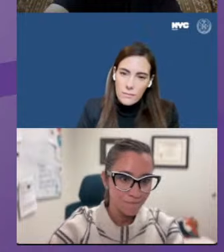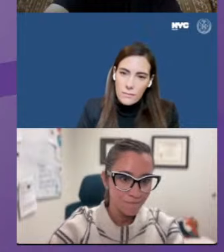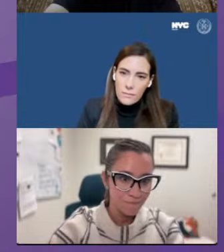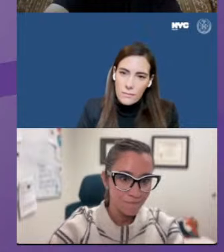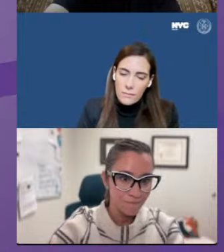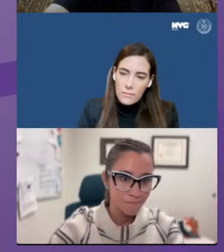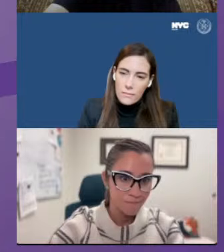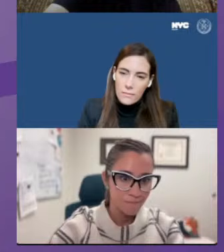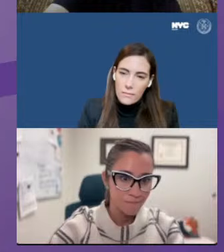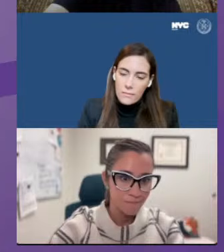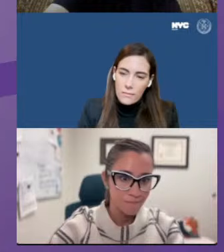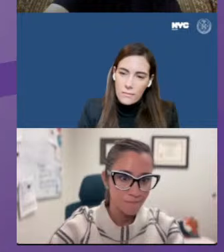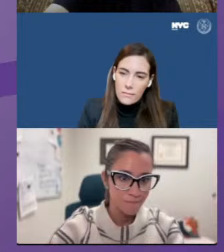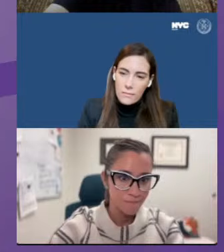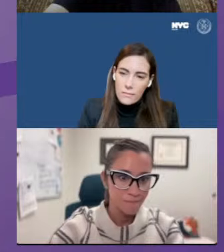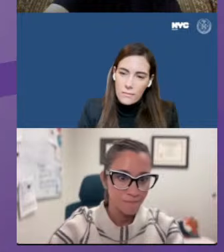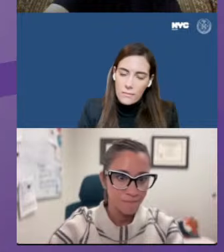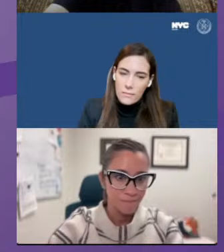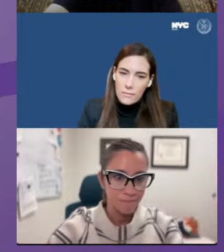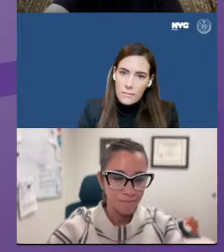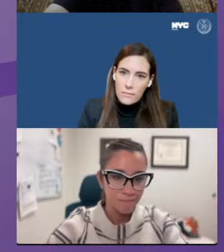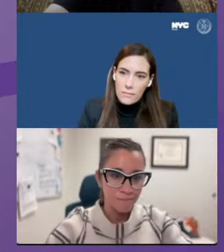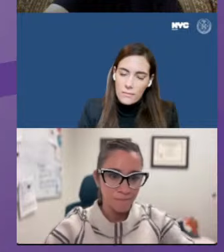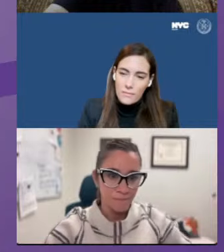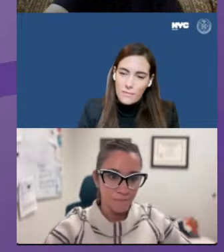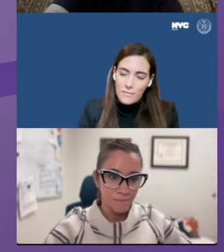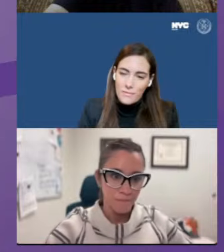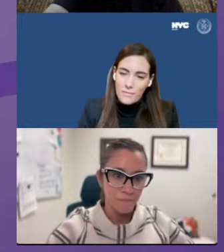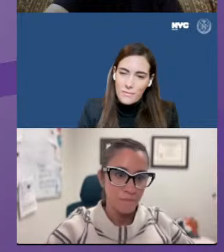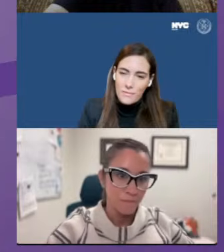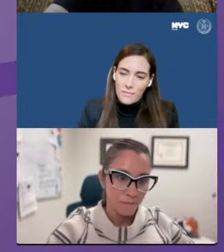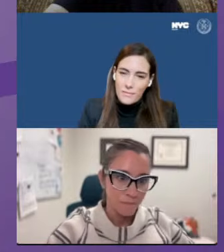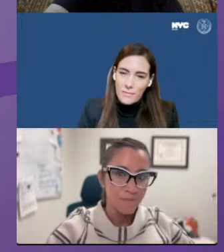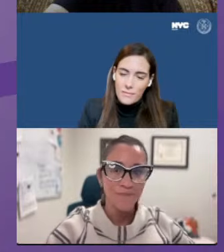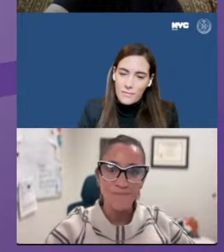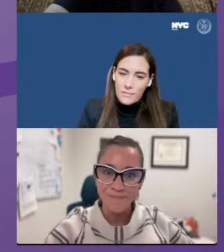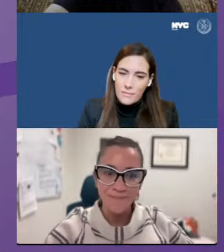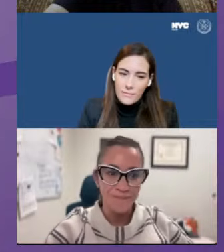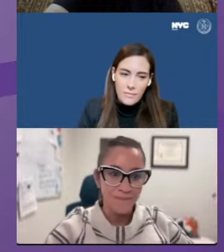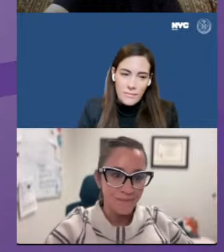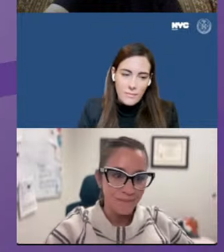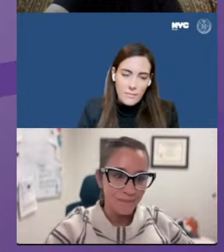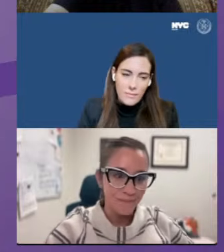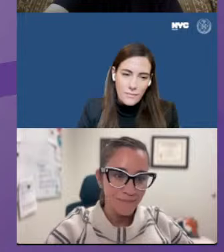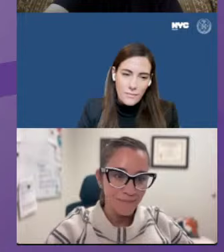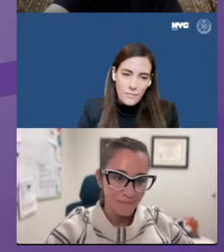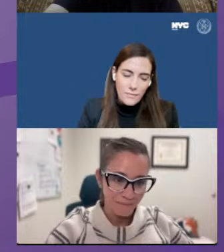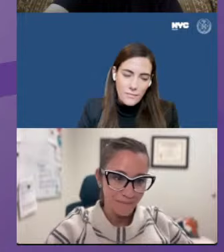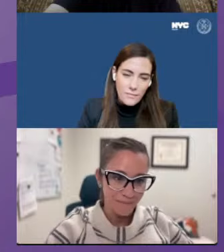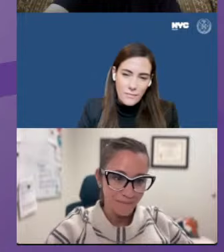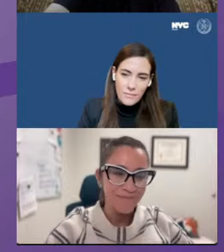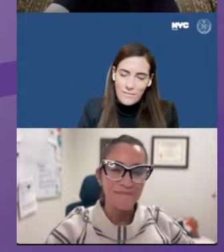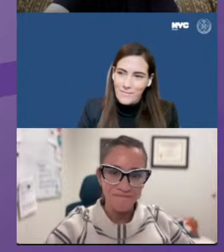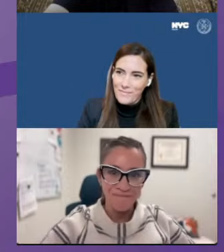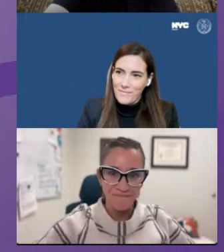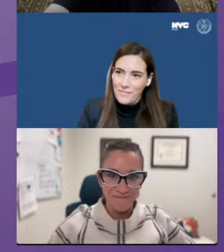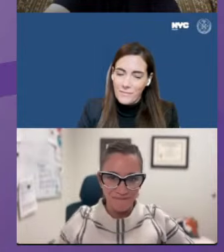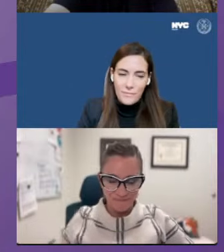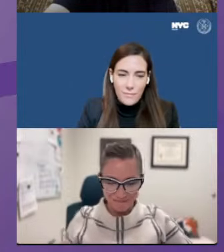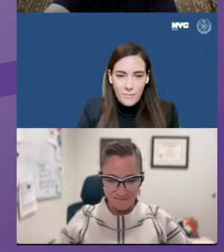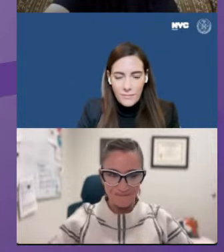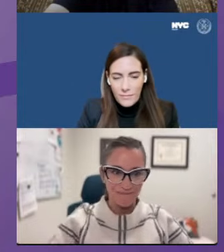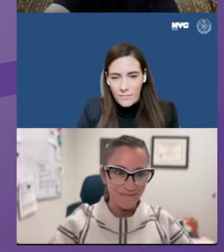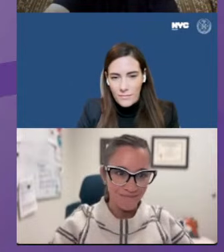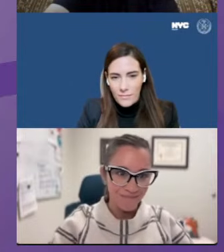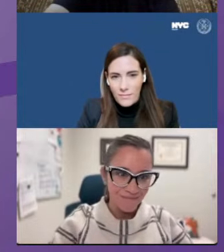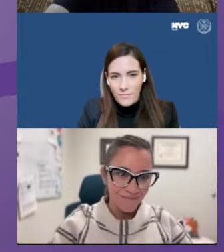these patients. Yeah, thank you, Dr. Wisnivesky. Dr. Azola, I want to bring you right back in the conversation. I know we're running out of time here. But